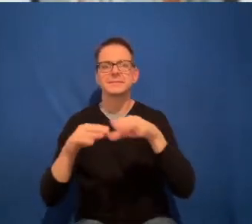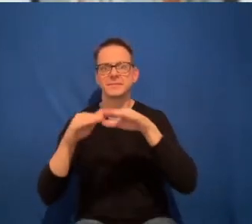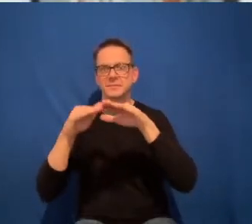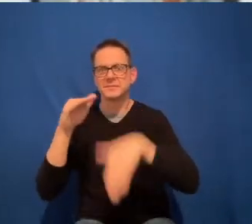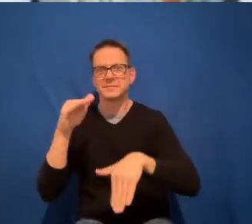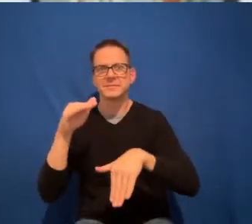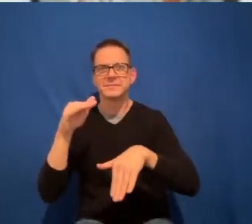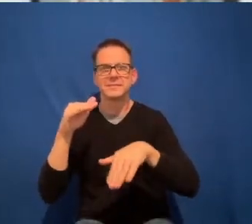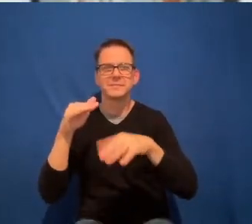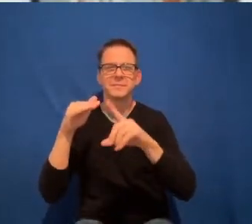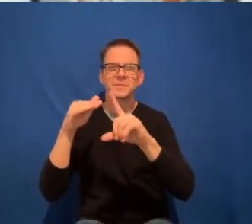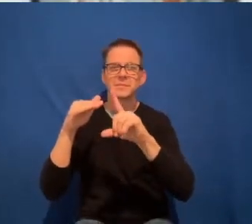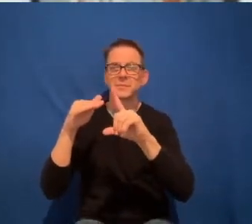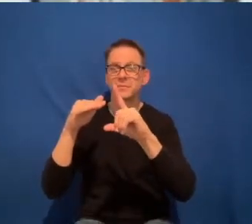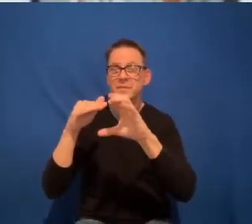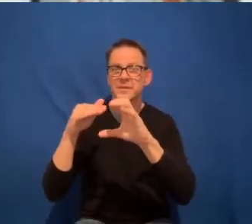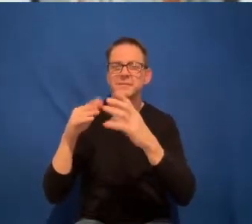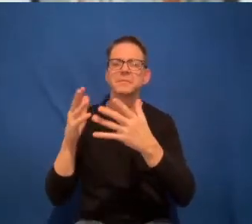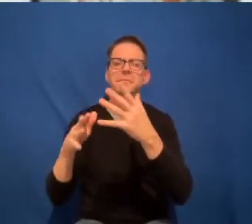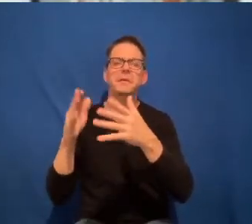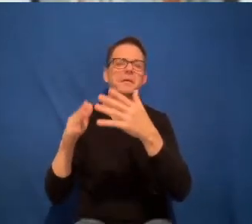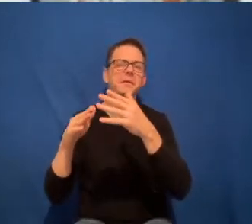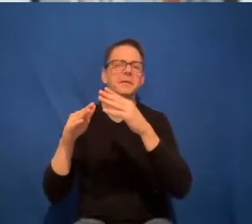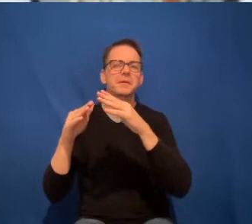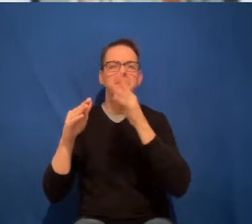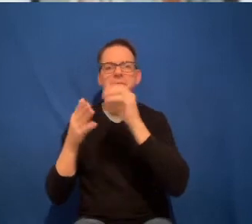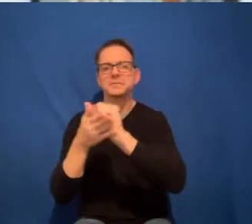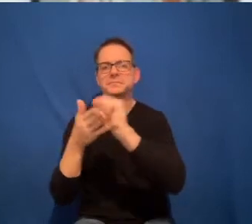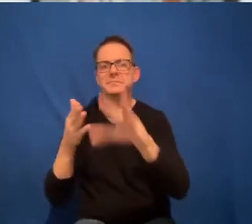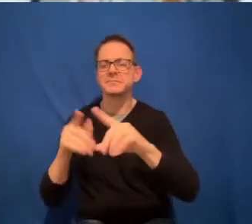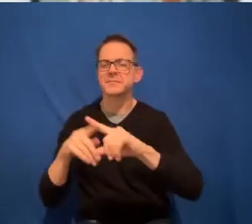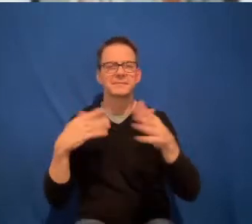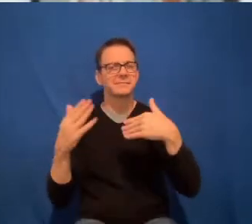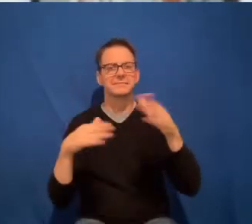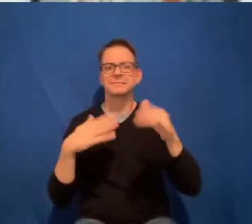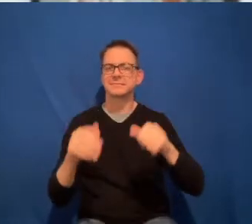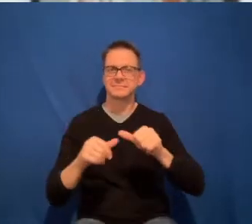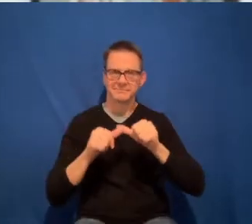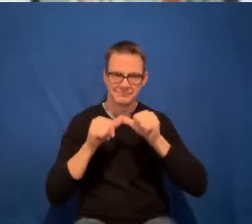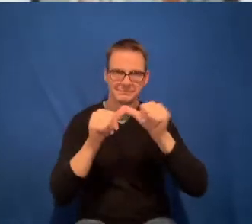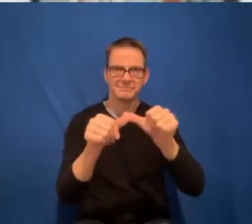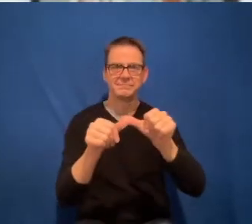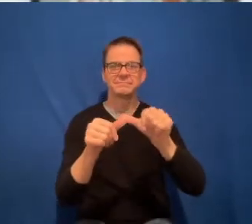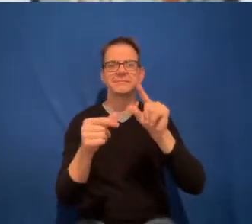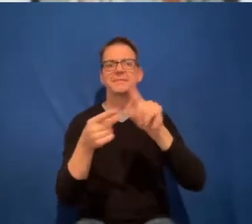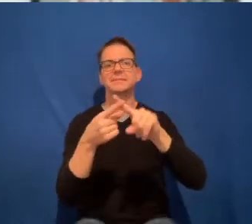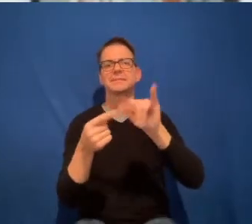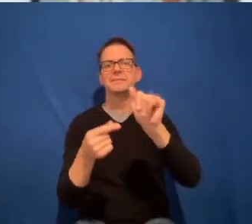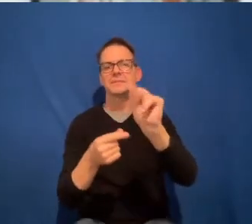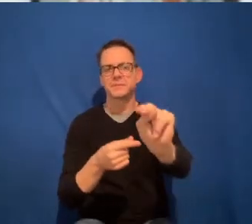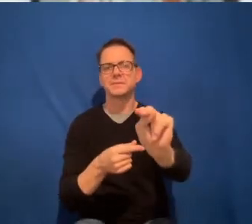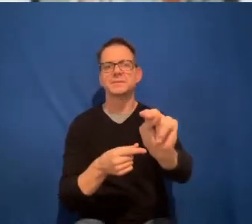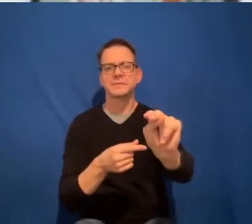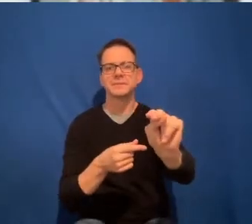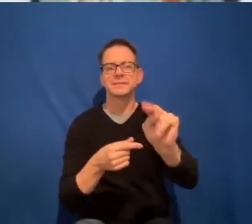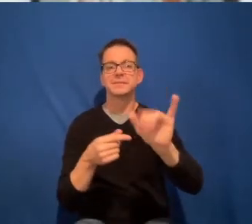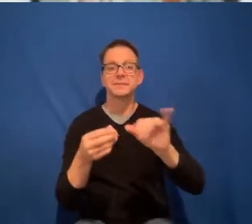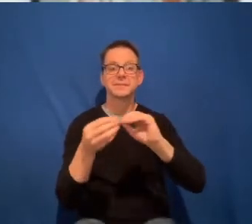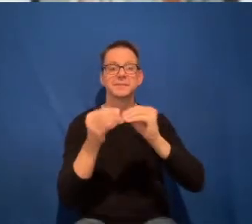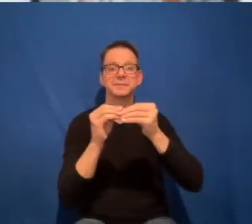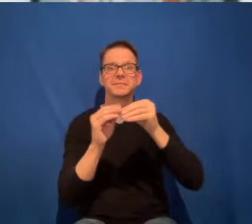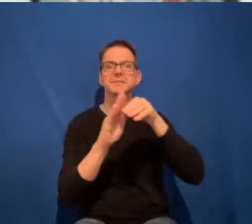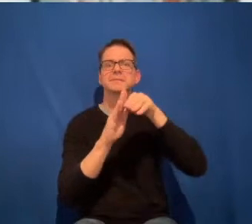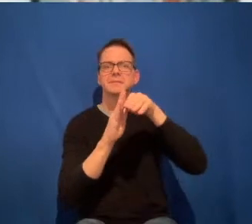well. We really need to have this at least through January. And certainly as we're seeing the numbers plateau or even rising, I think that would